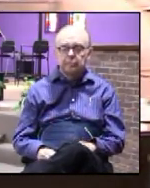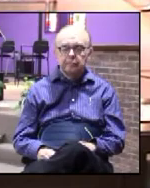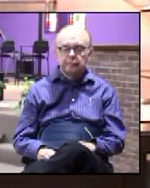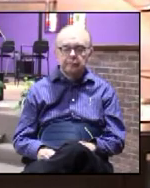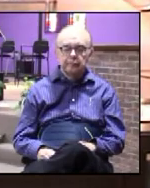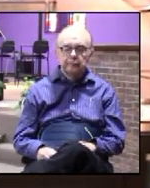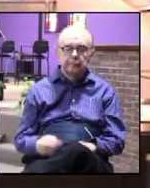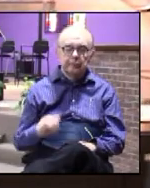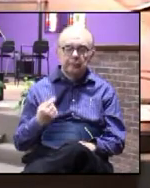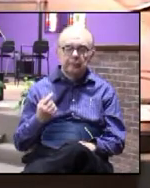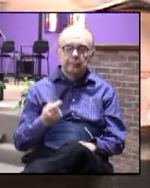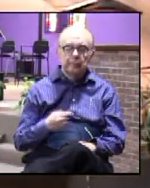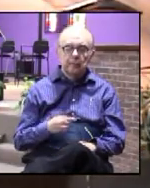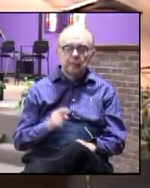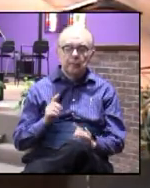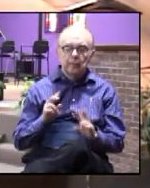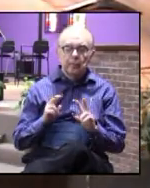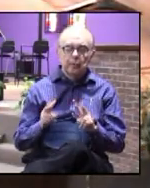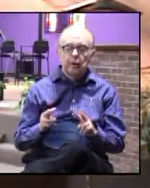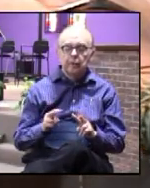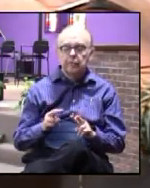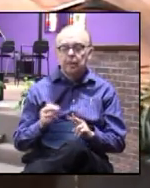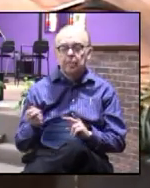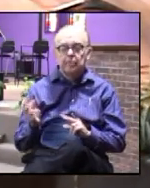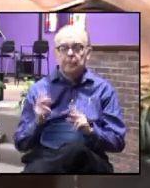we need to watch and observe people